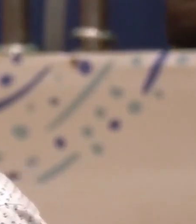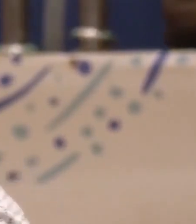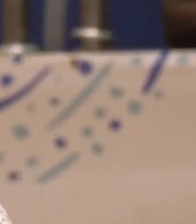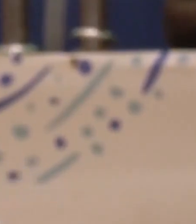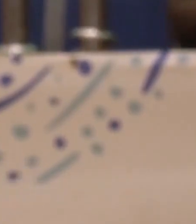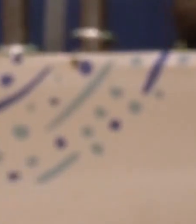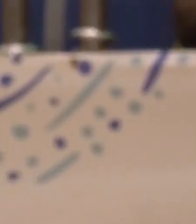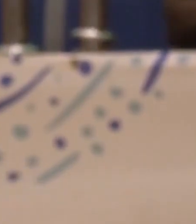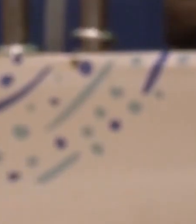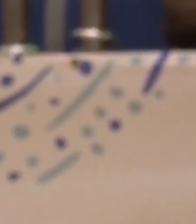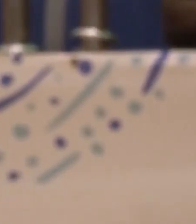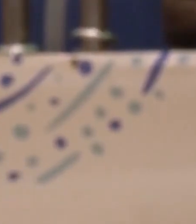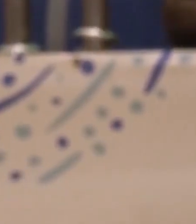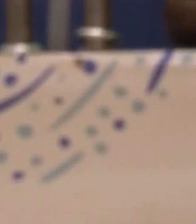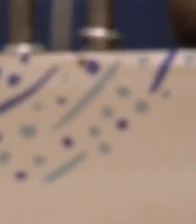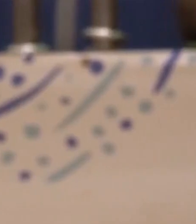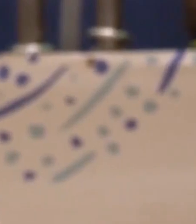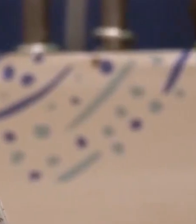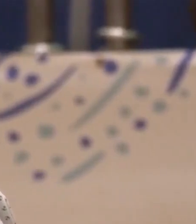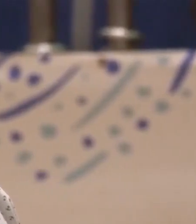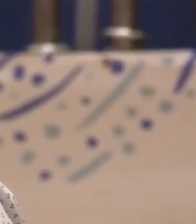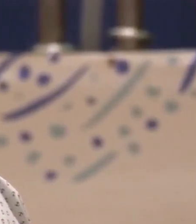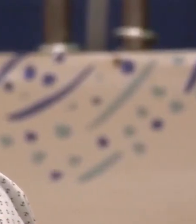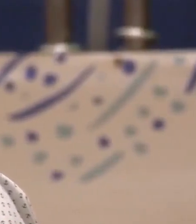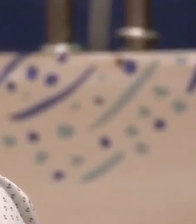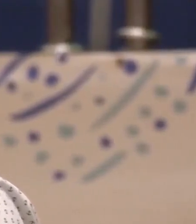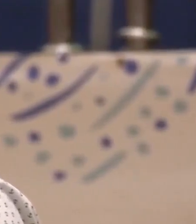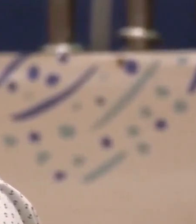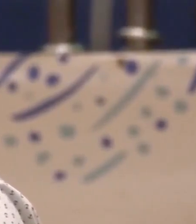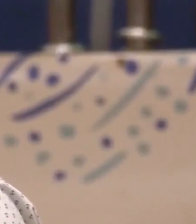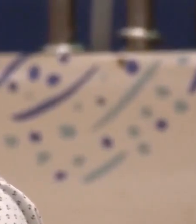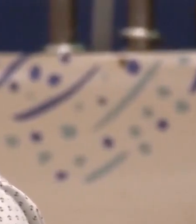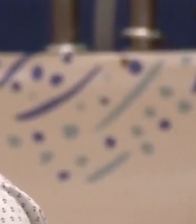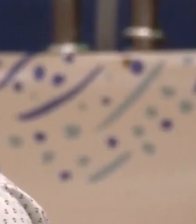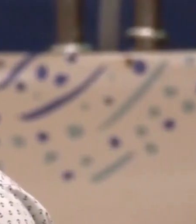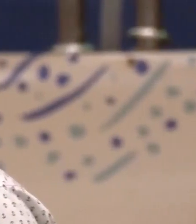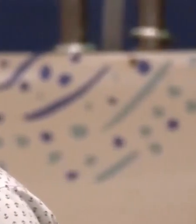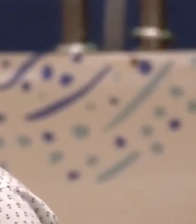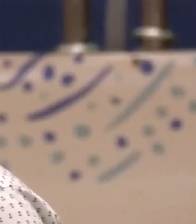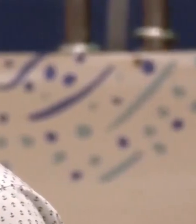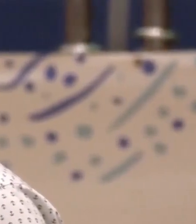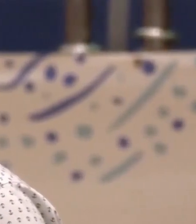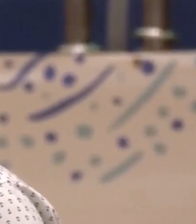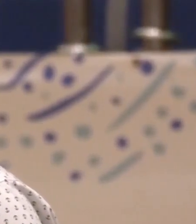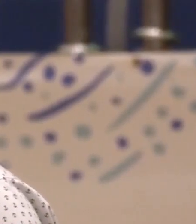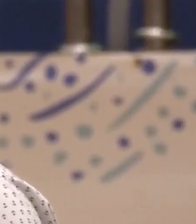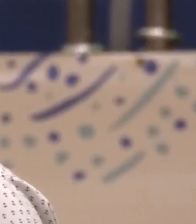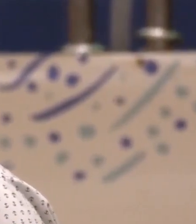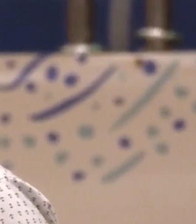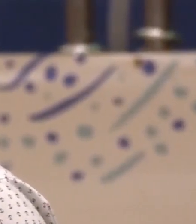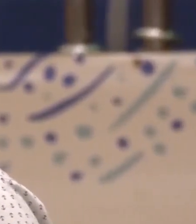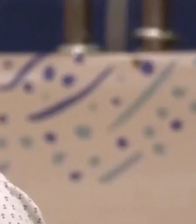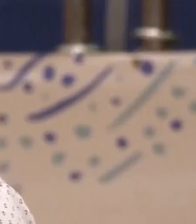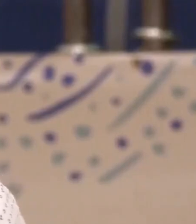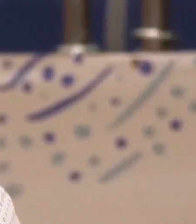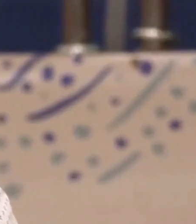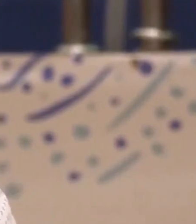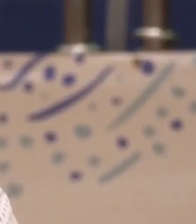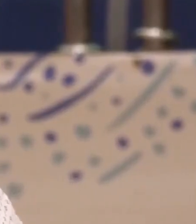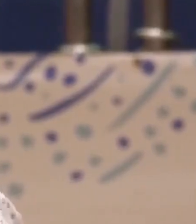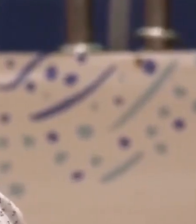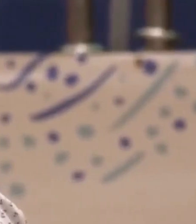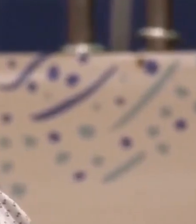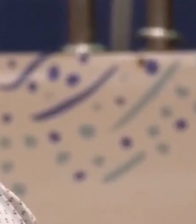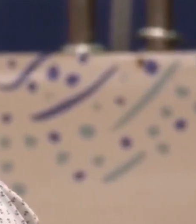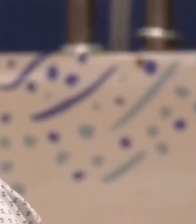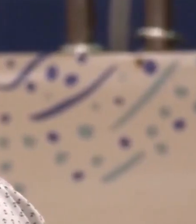here playing in an international competition. We're trying to get the dates and timing right next year, but that is